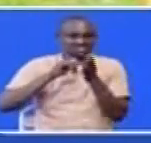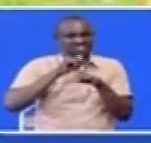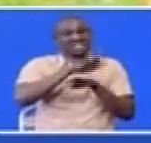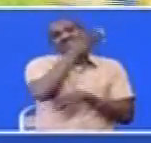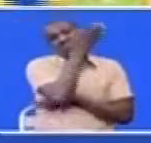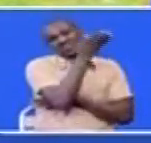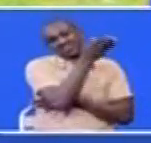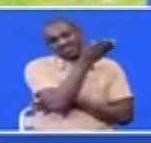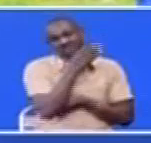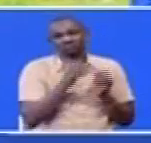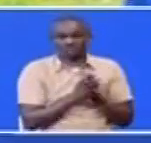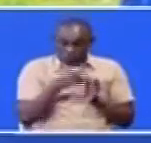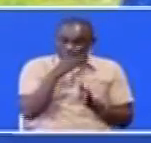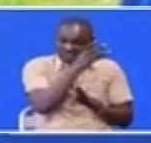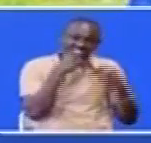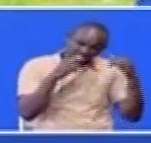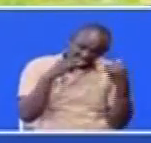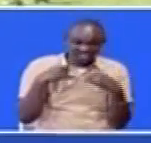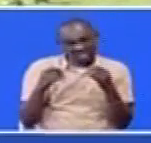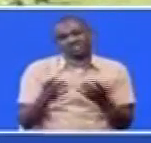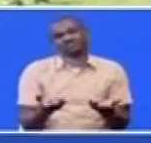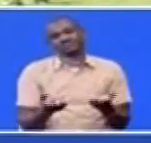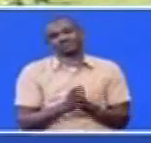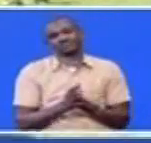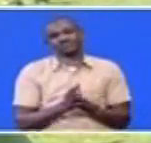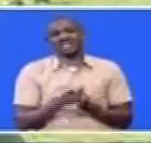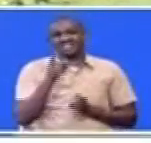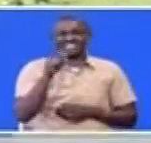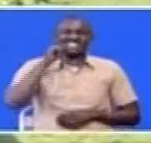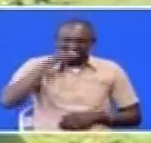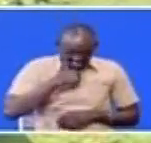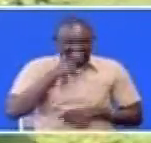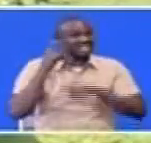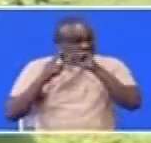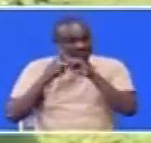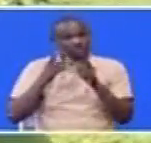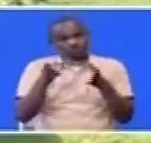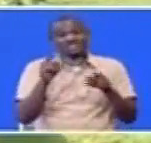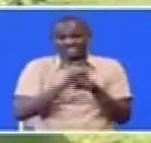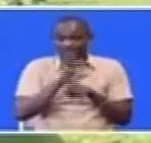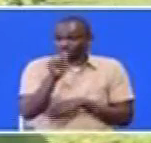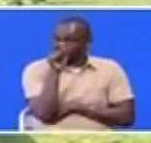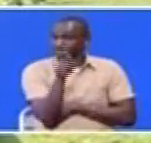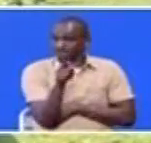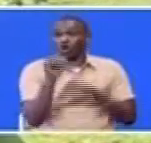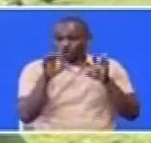that will talk to them and maybe can go there and try his luck. It was a nice experience to be trained by